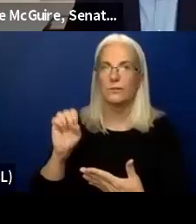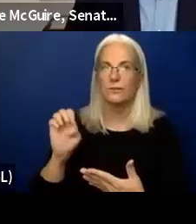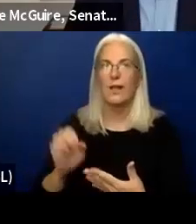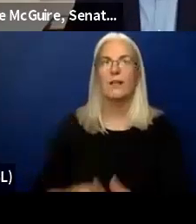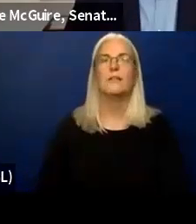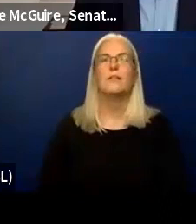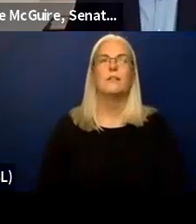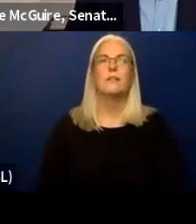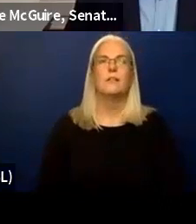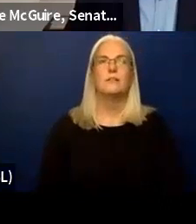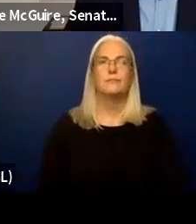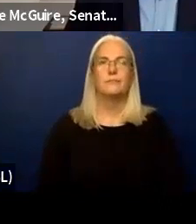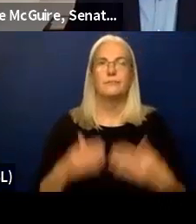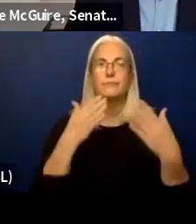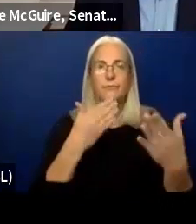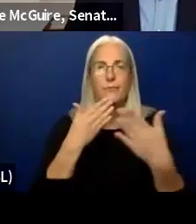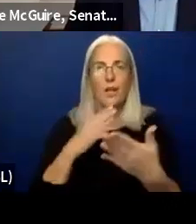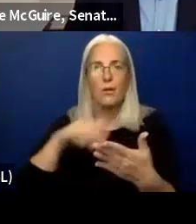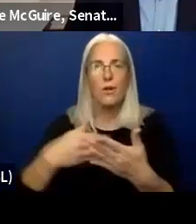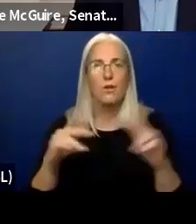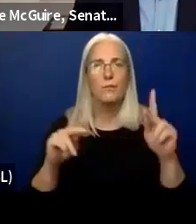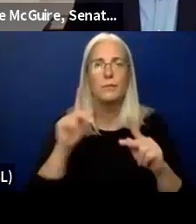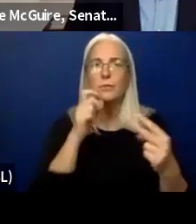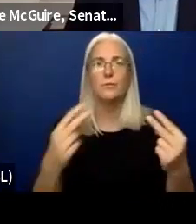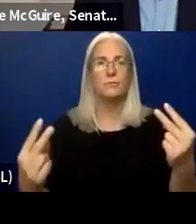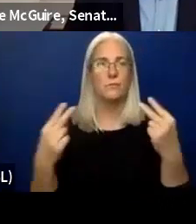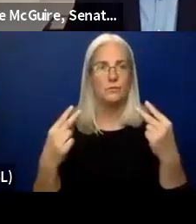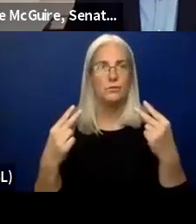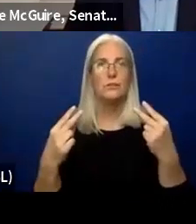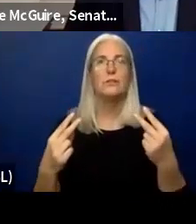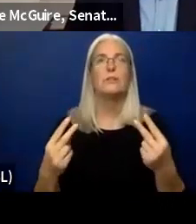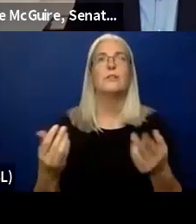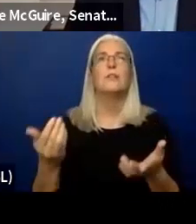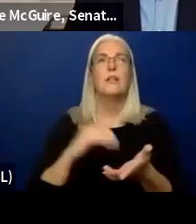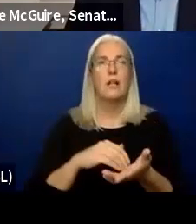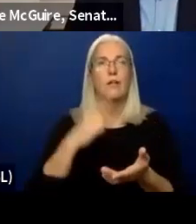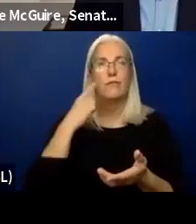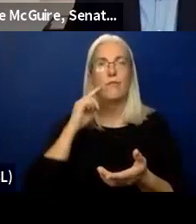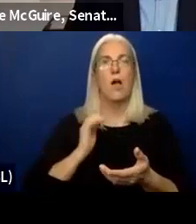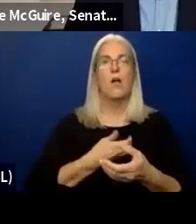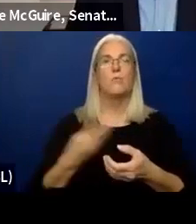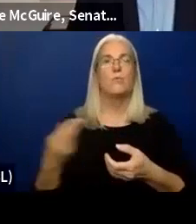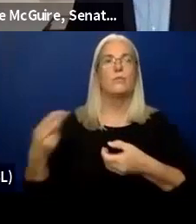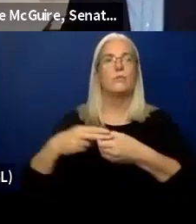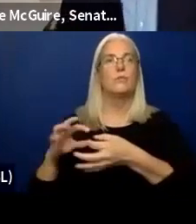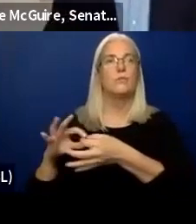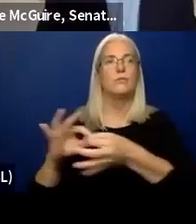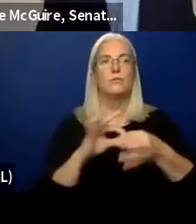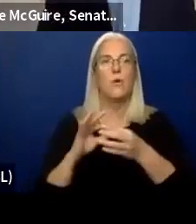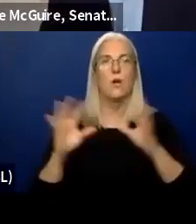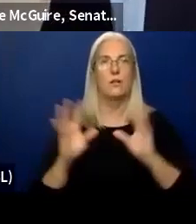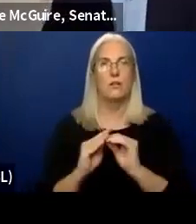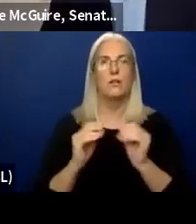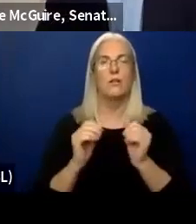And thank you all for joining us for another one of our joint news briefings with the County of Sonoma, the City of Santa Rosa, and